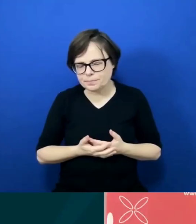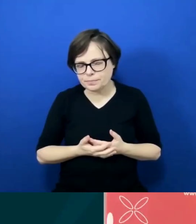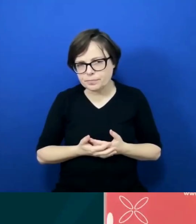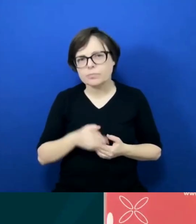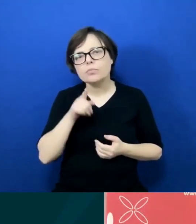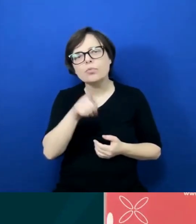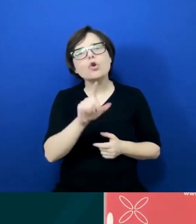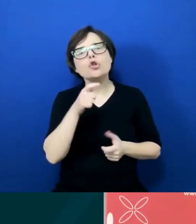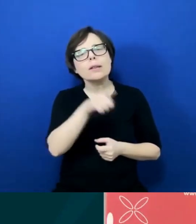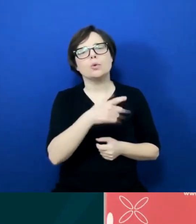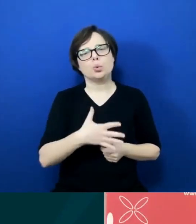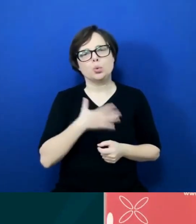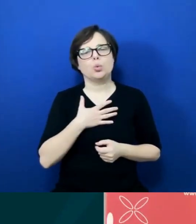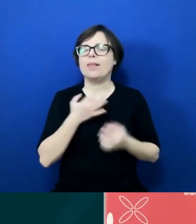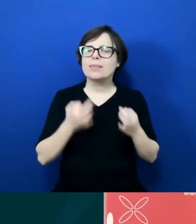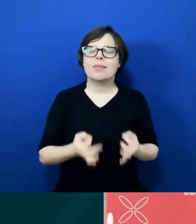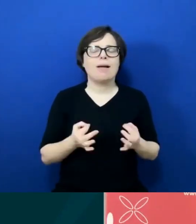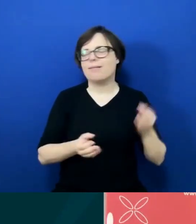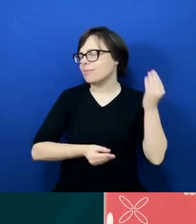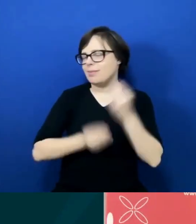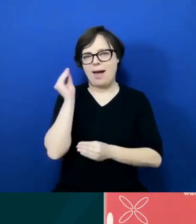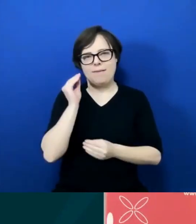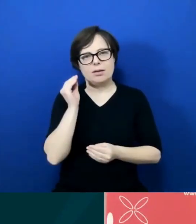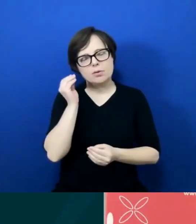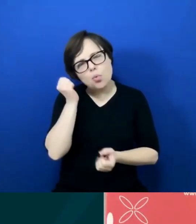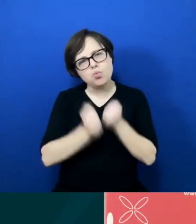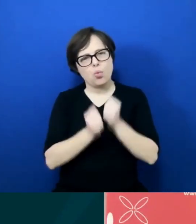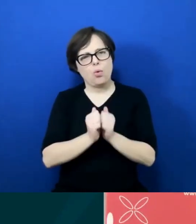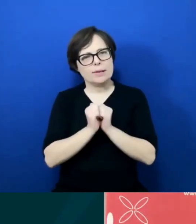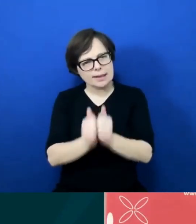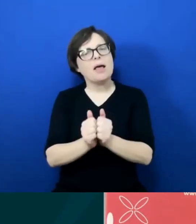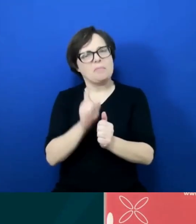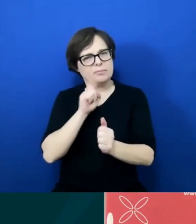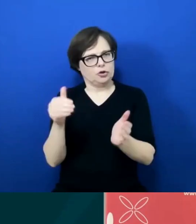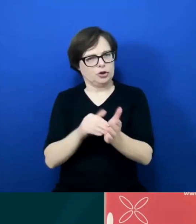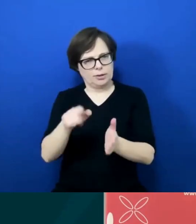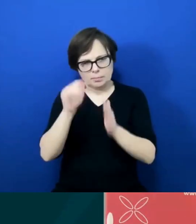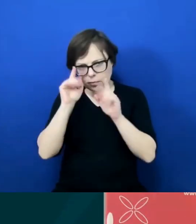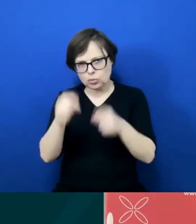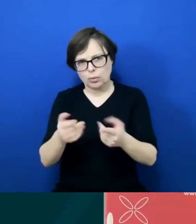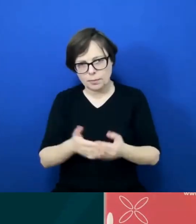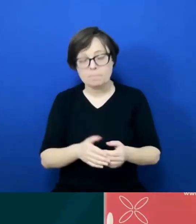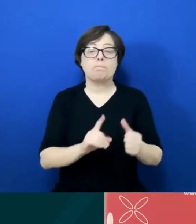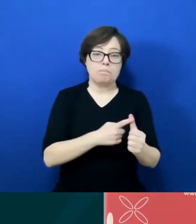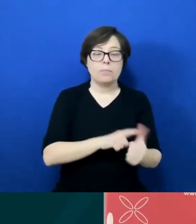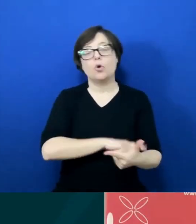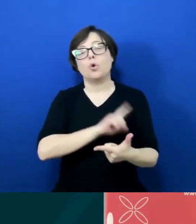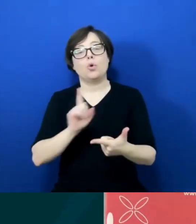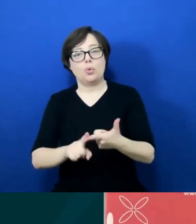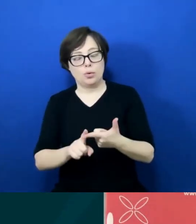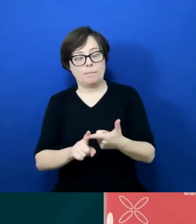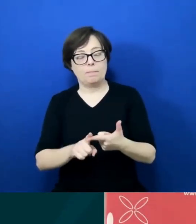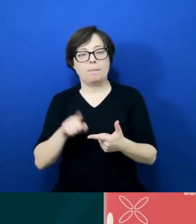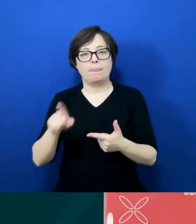tasks that you think that, in your opinion, are the biggest challenge in the Sponge City concept introduction. And